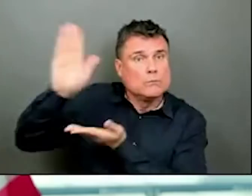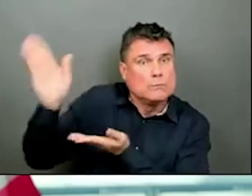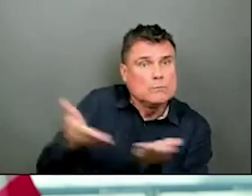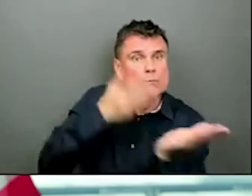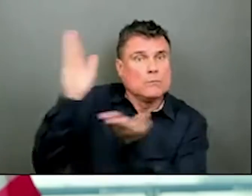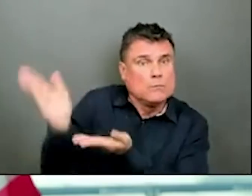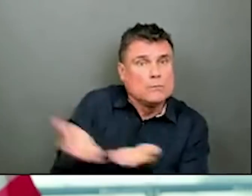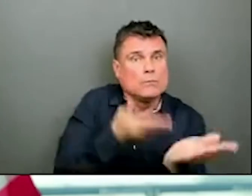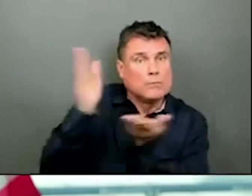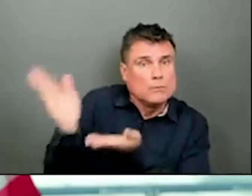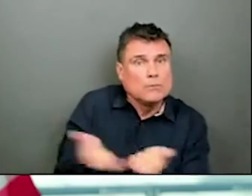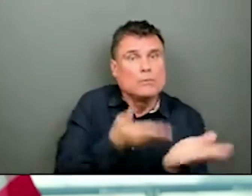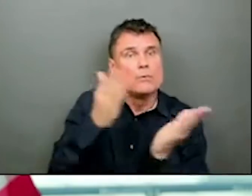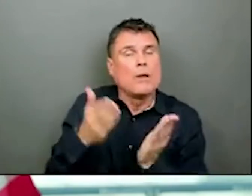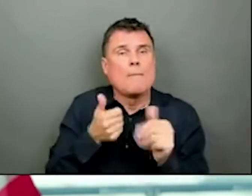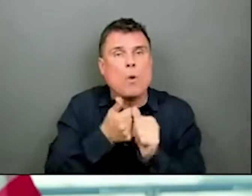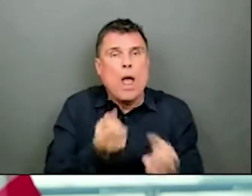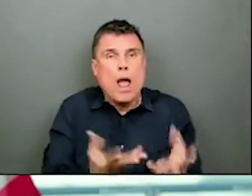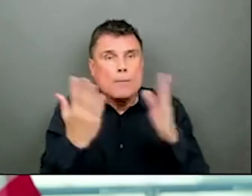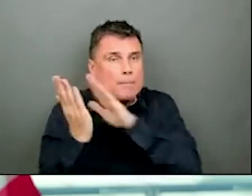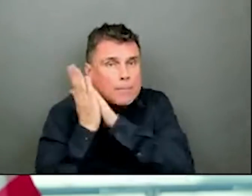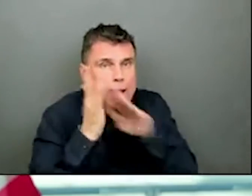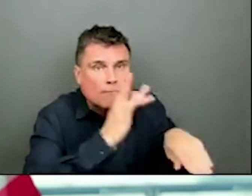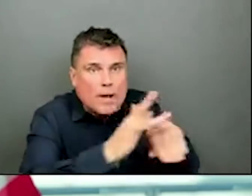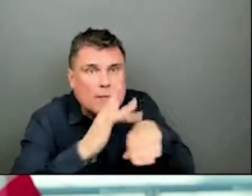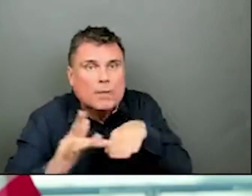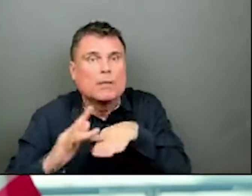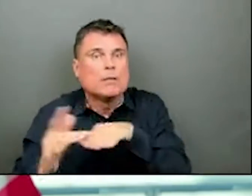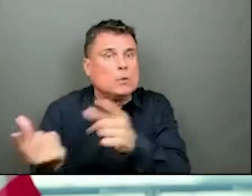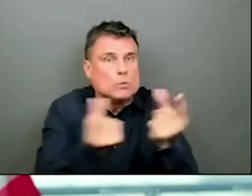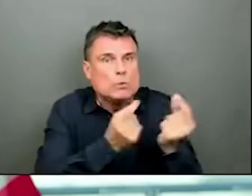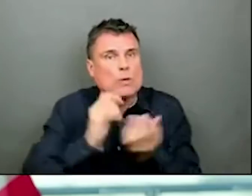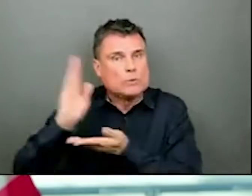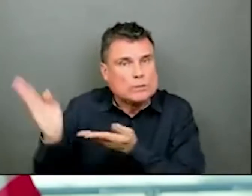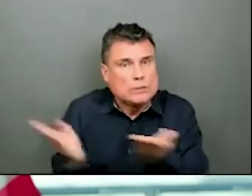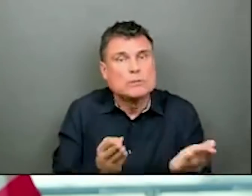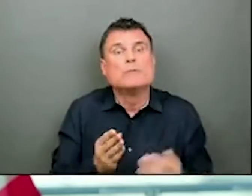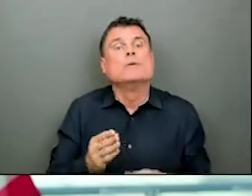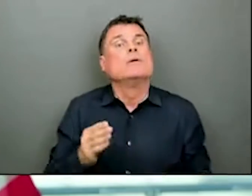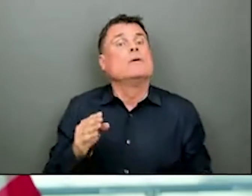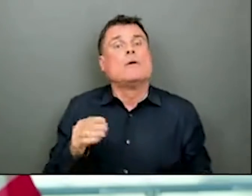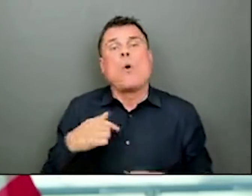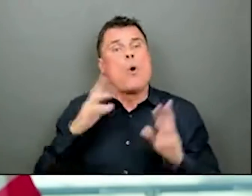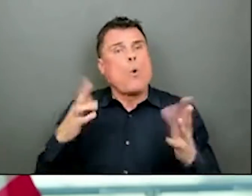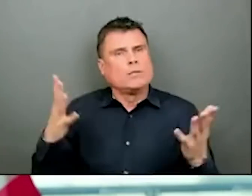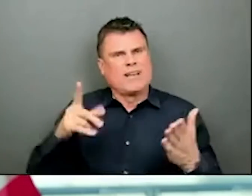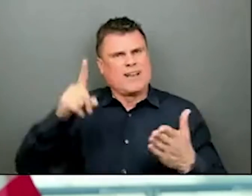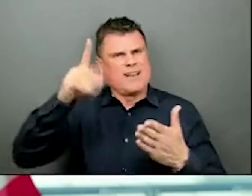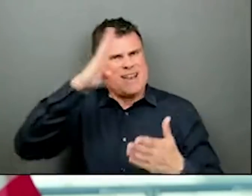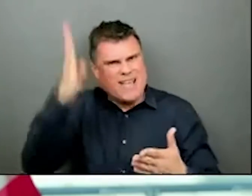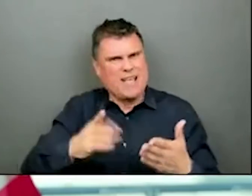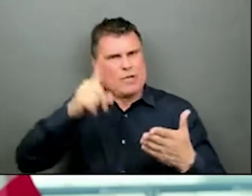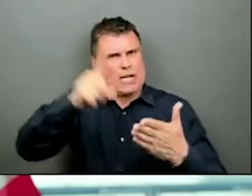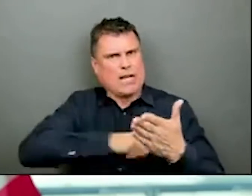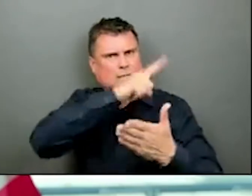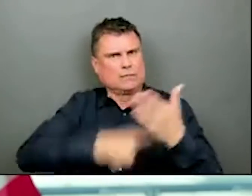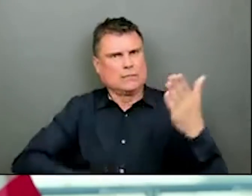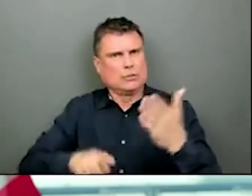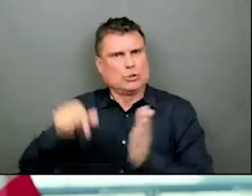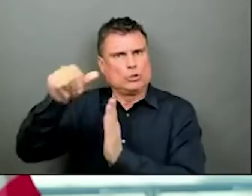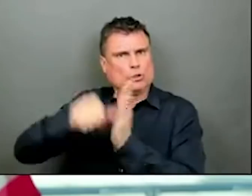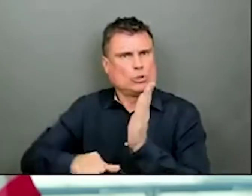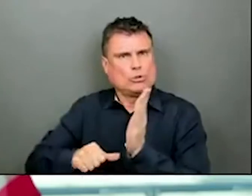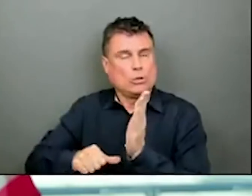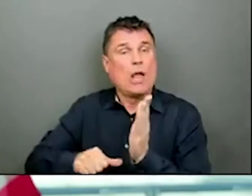of course, you know, that's something we are hoping never to have to do, because we know the impact that has. But those